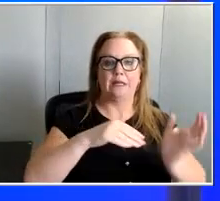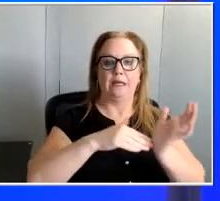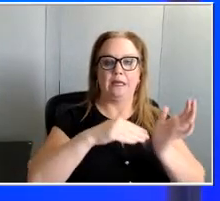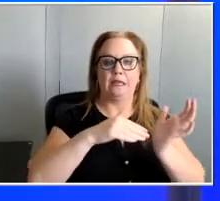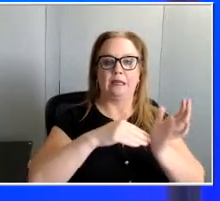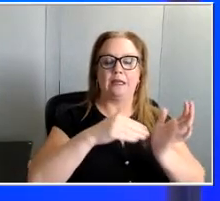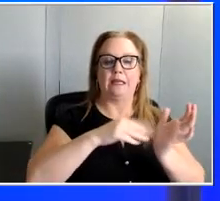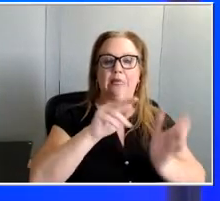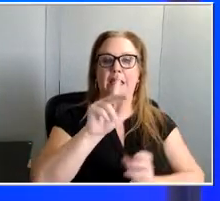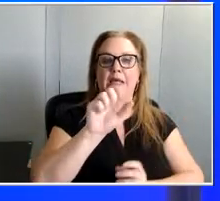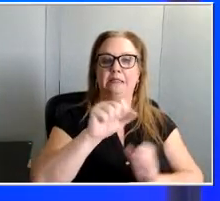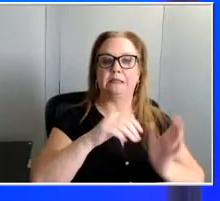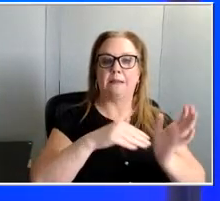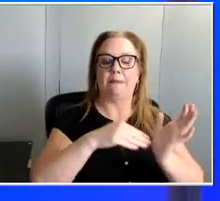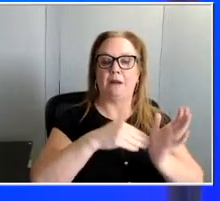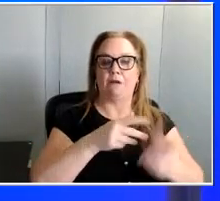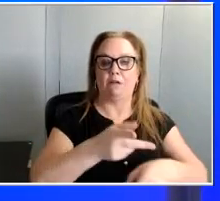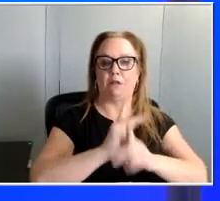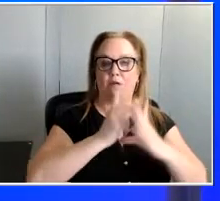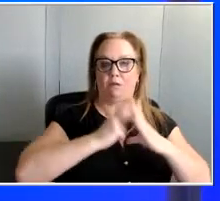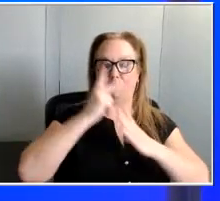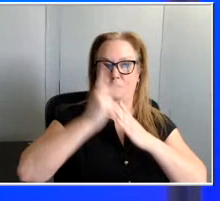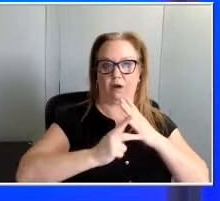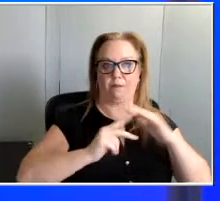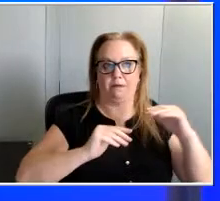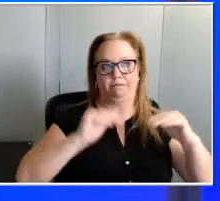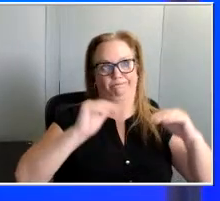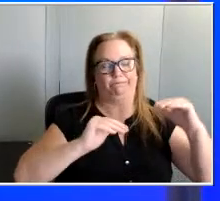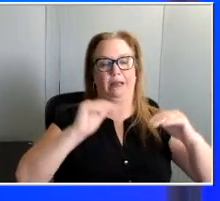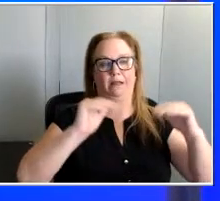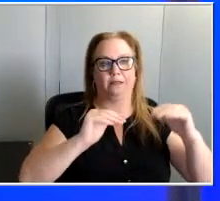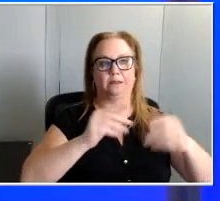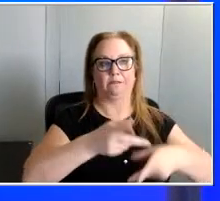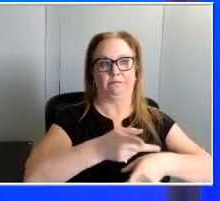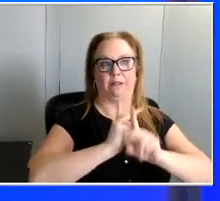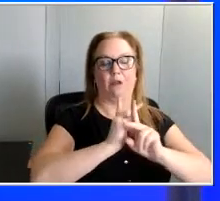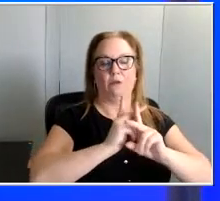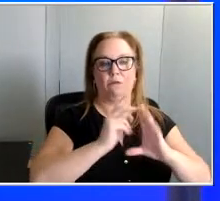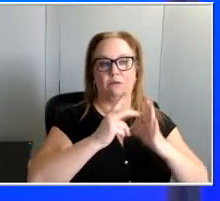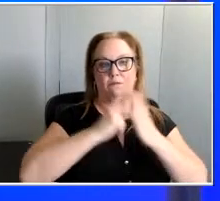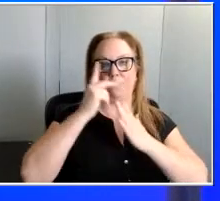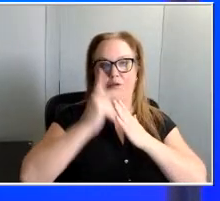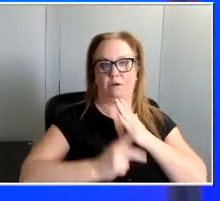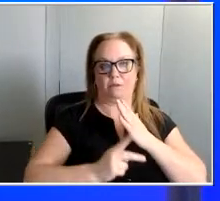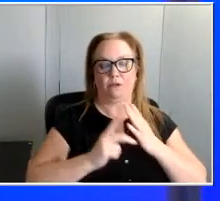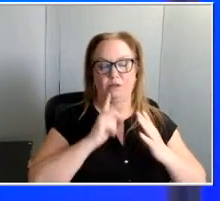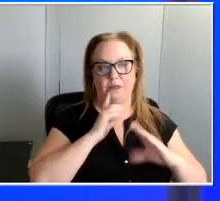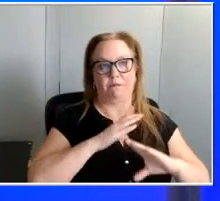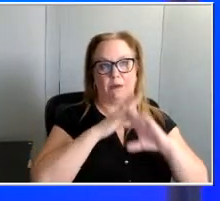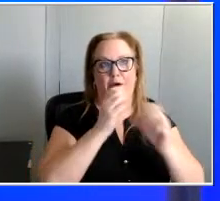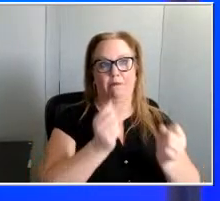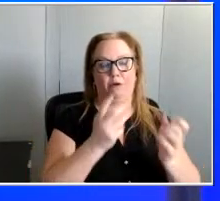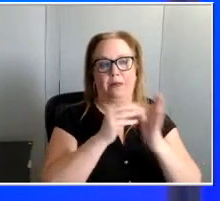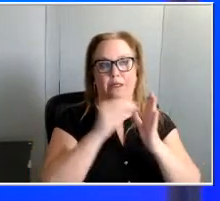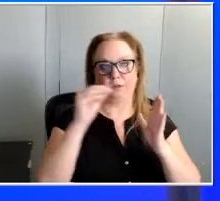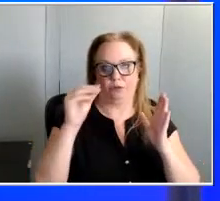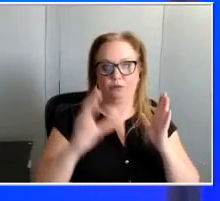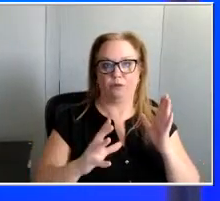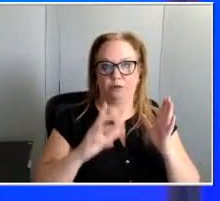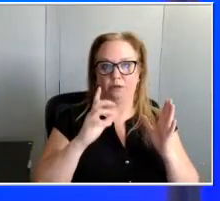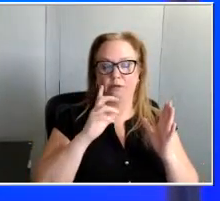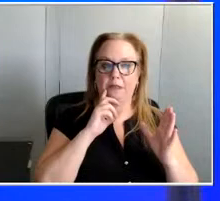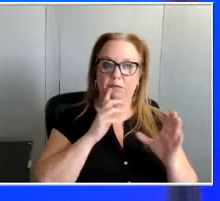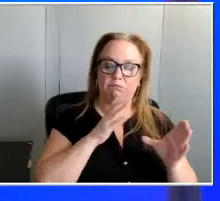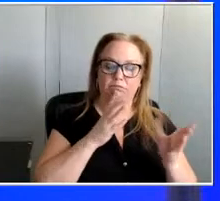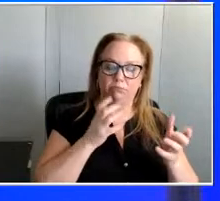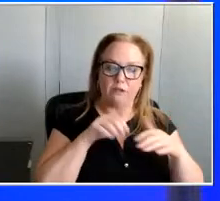Program to help offset the cost of medical education, which is a big hurdle for a lot of students that look at health as a